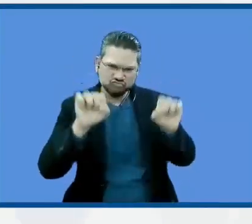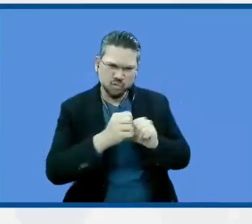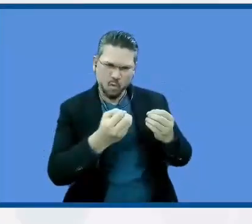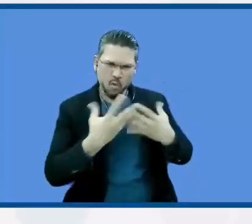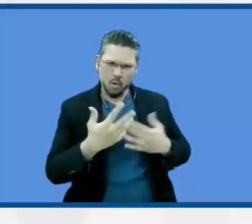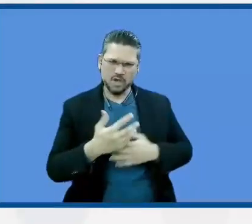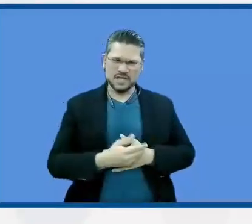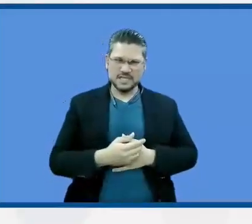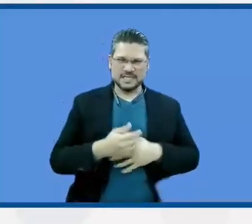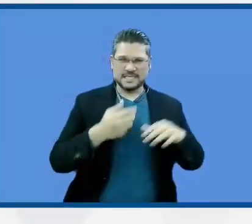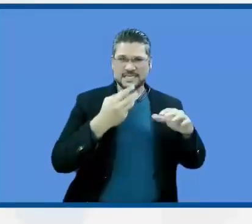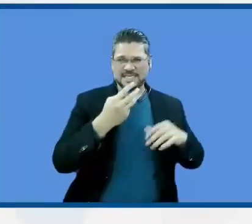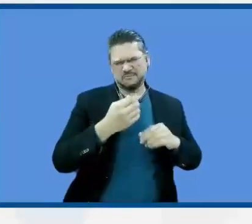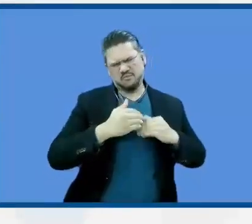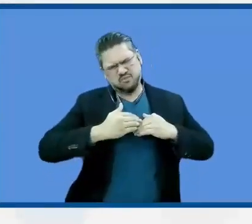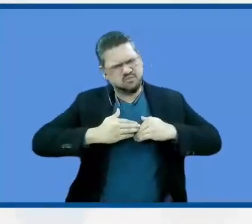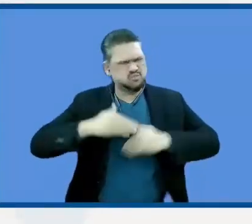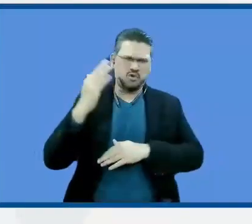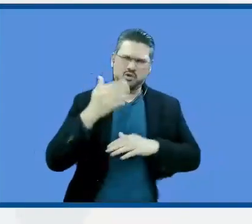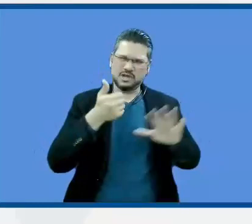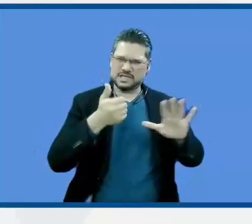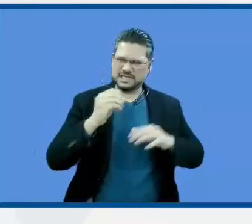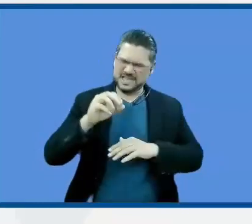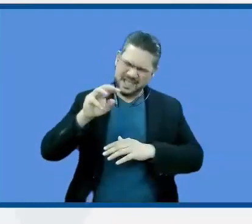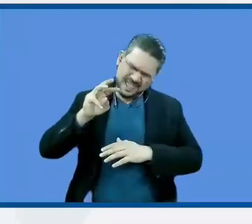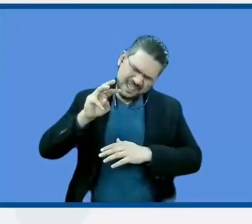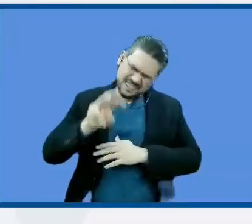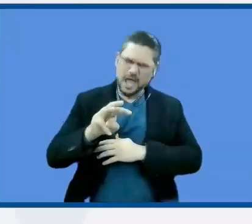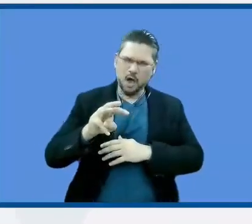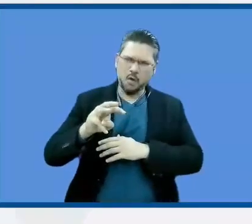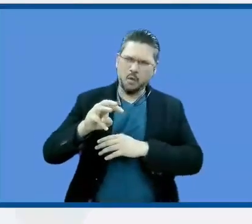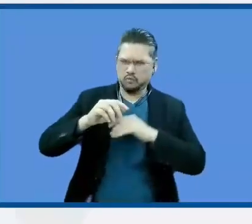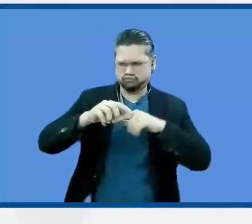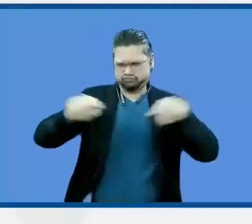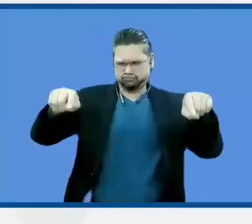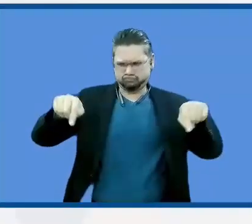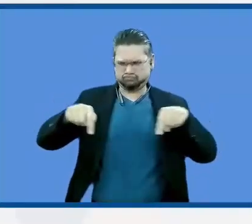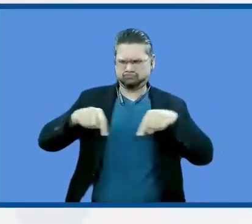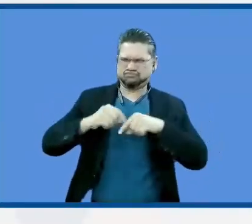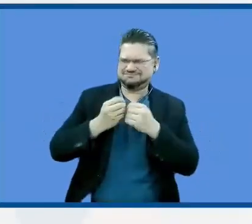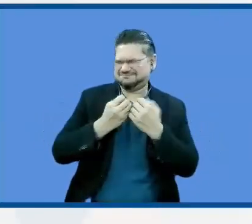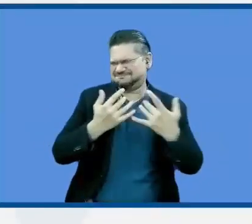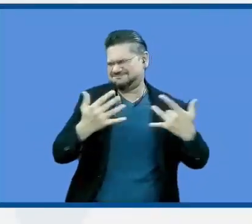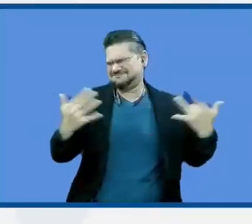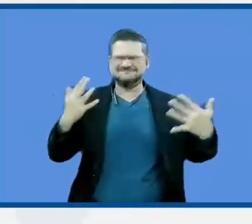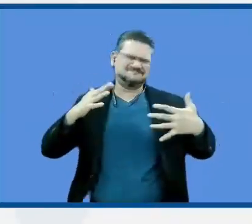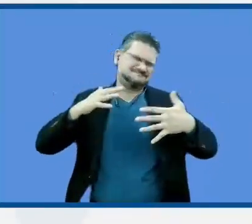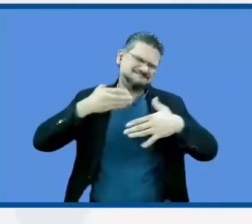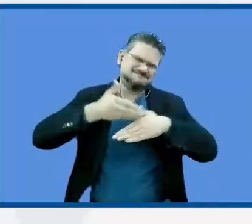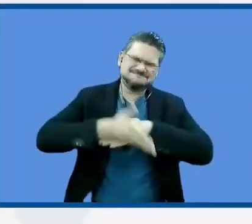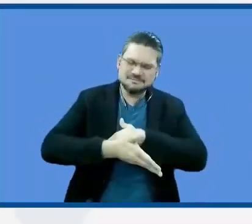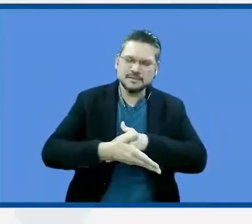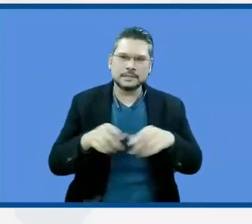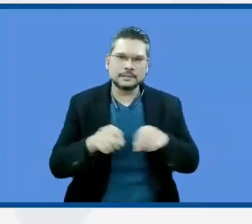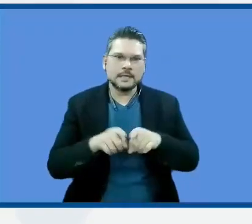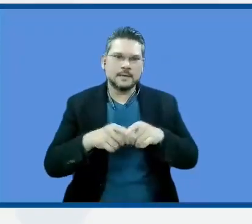Union. In this part of the world here, we're continuing to witness in your summer a similar dramatic situation in countries such as